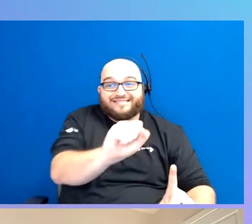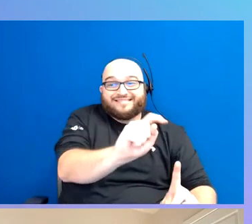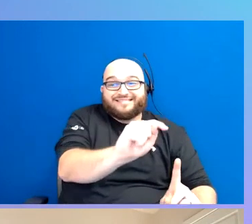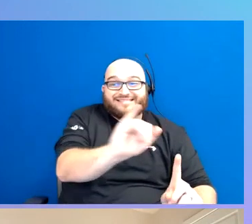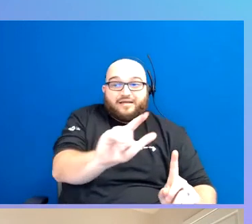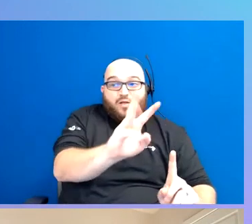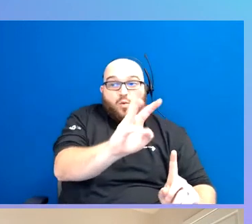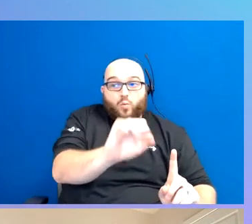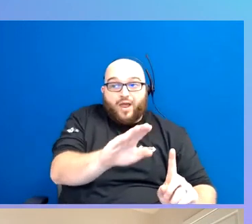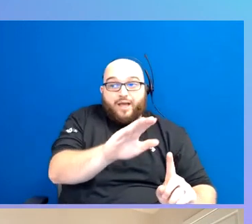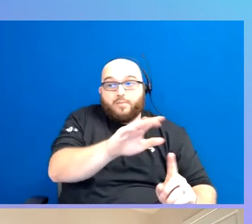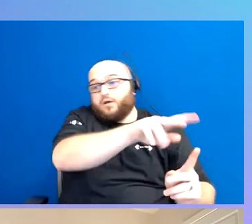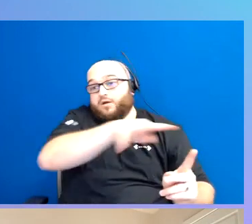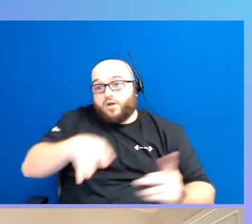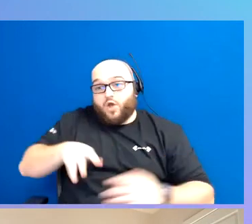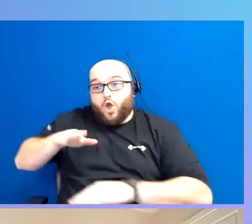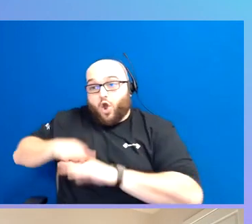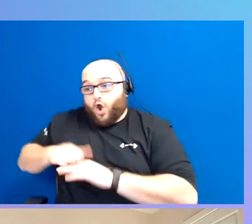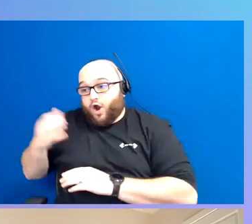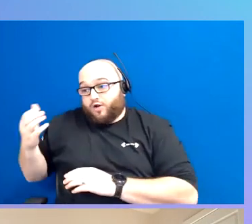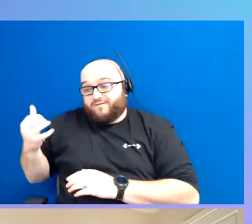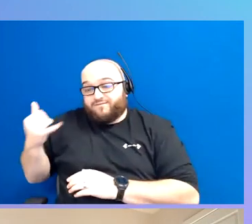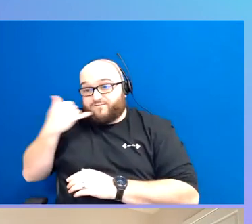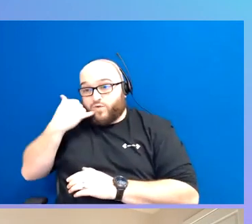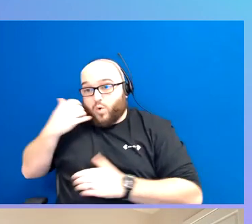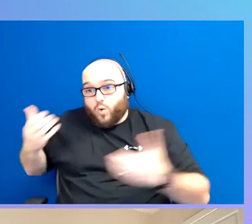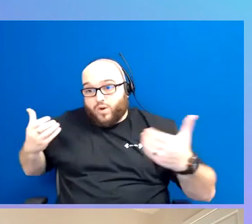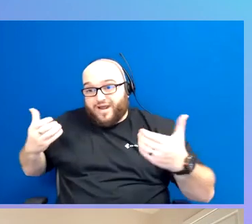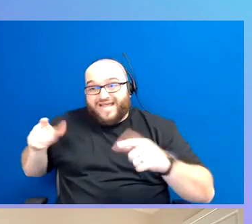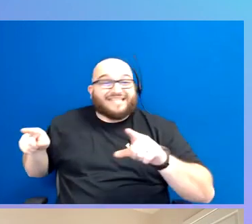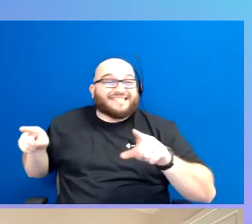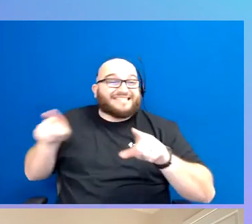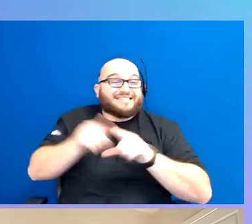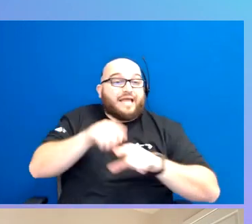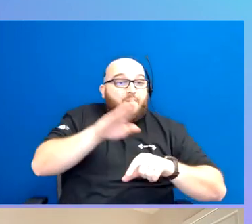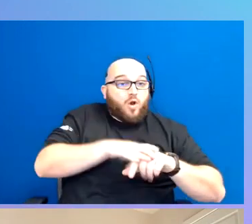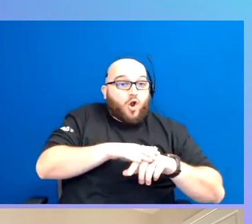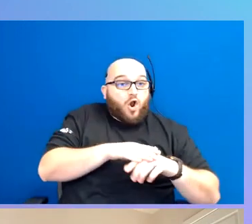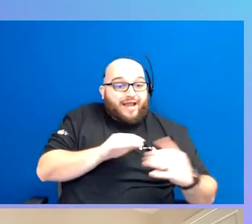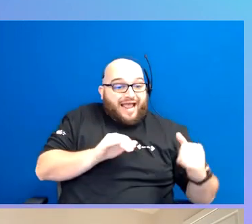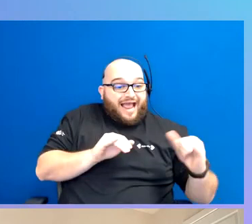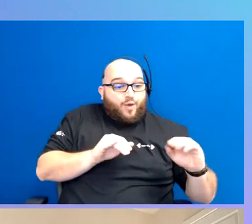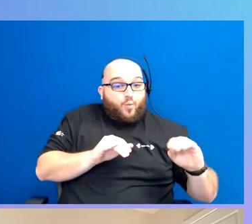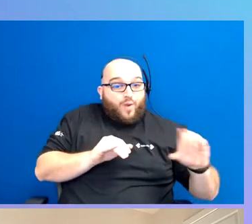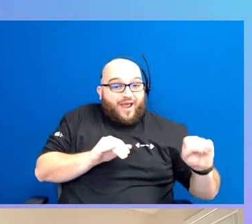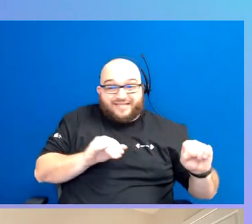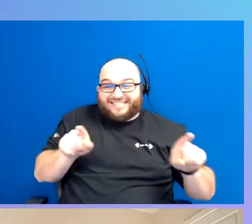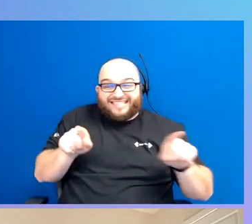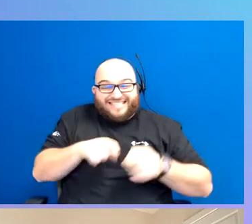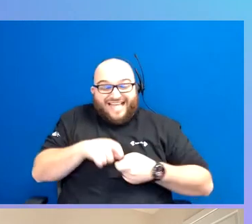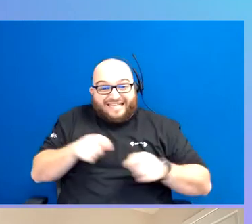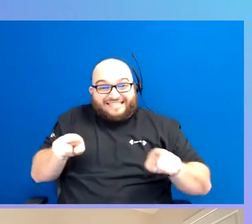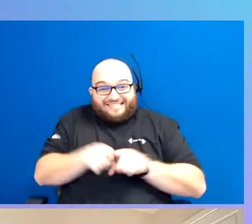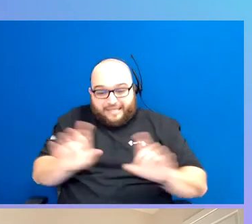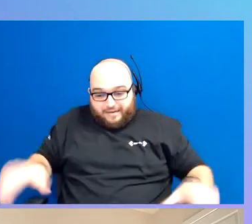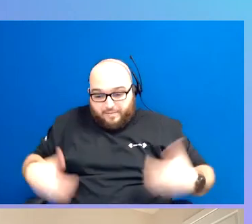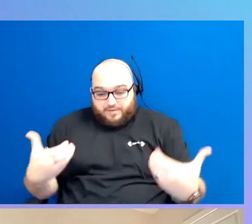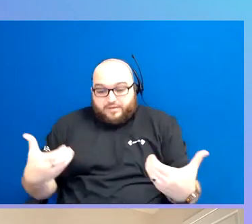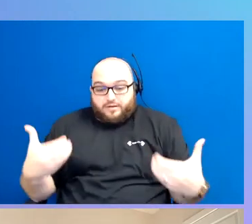on an Android phone and the same web page being rendered on an iOS phone, it's totally different,